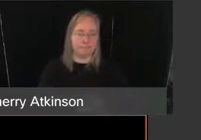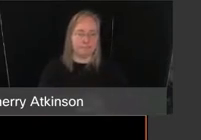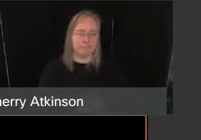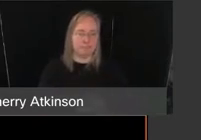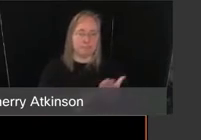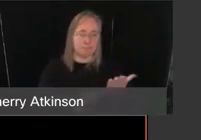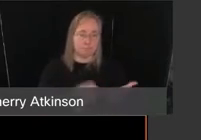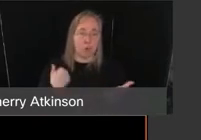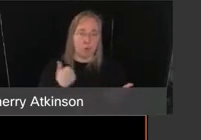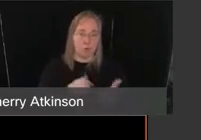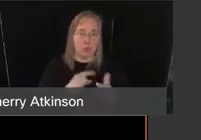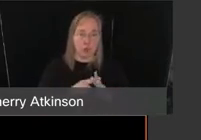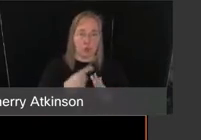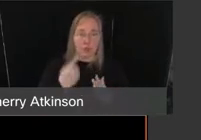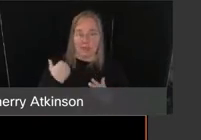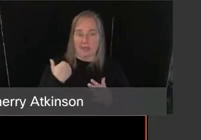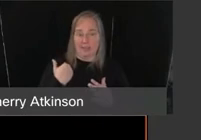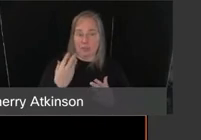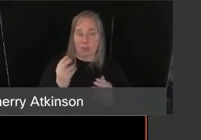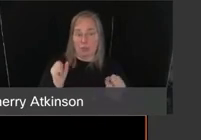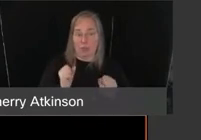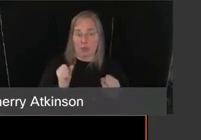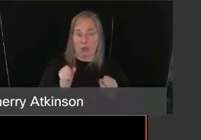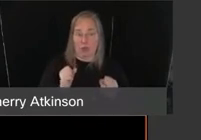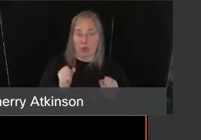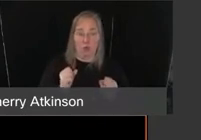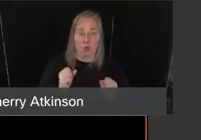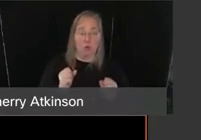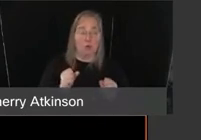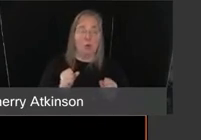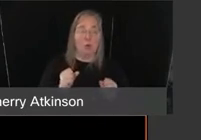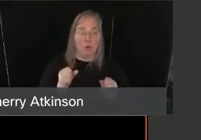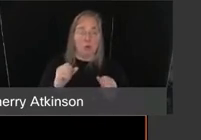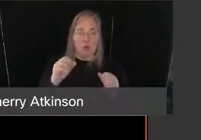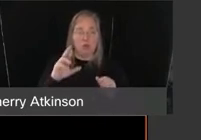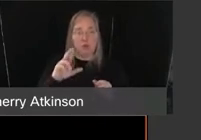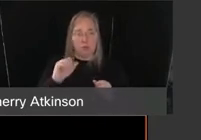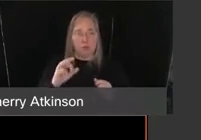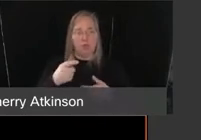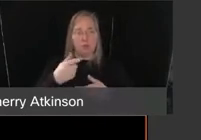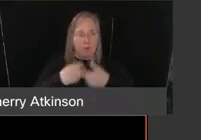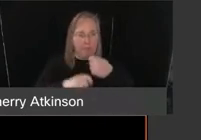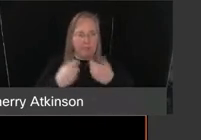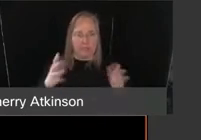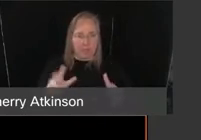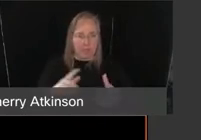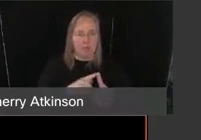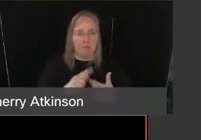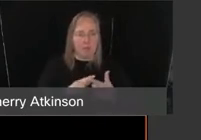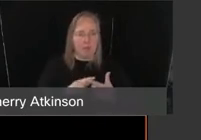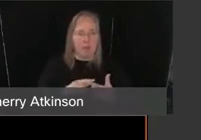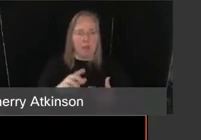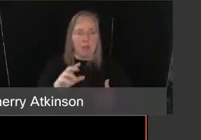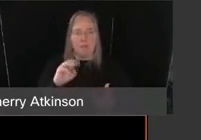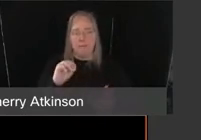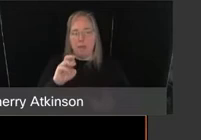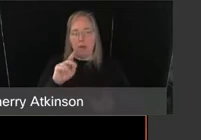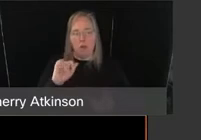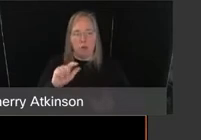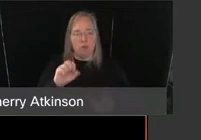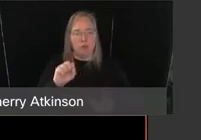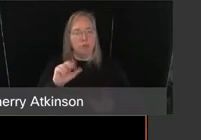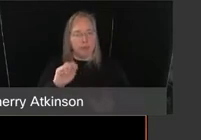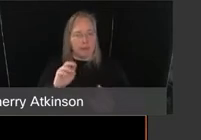We started this window replacement. The roof replacement is done. Medical suite modification, I showed you some slides of